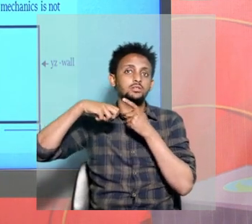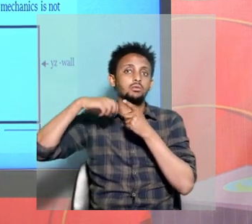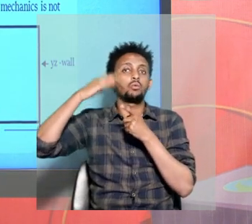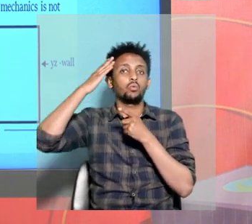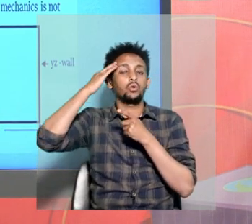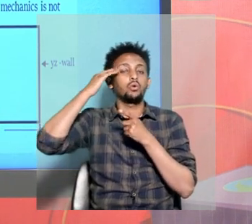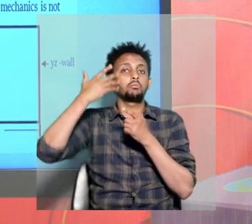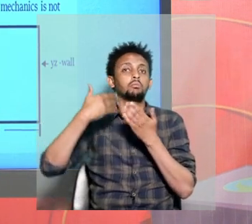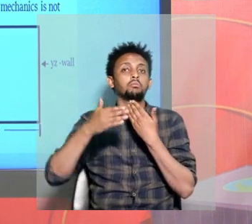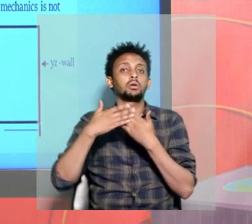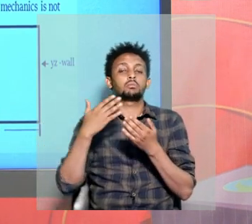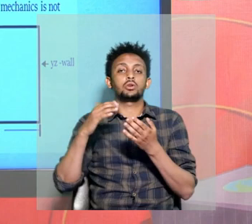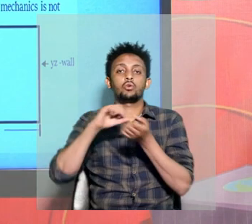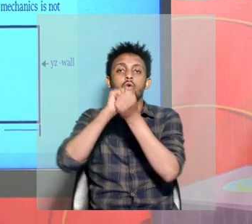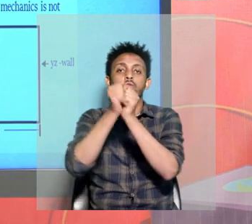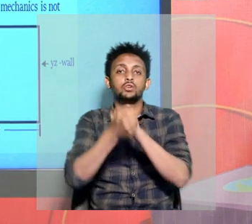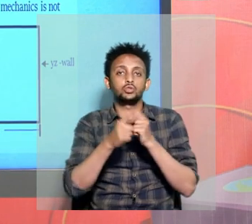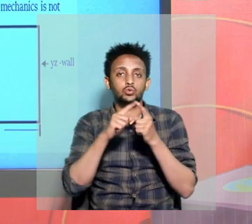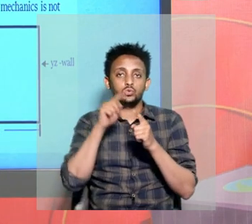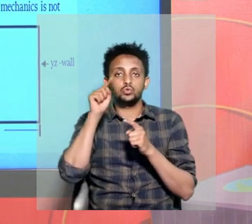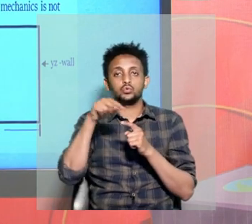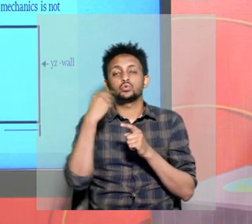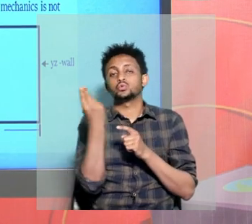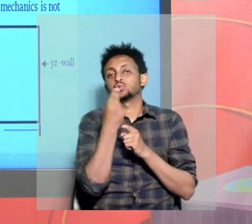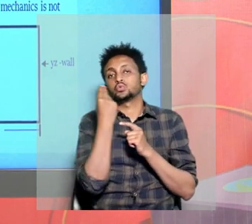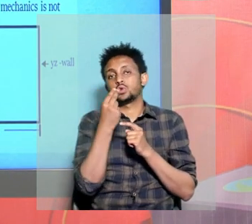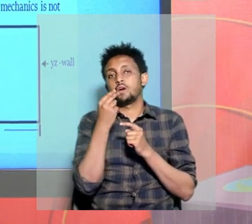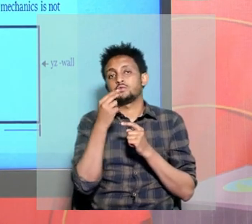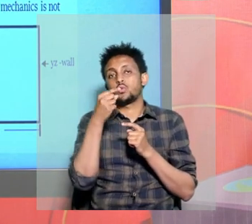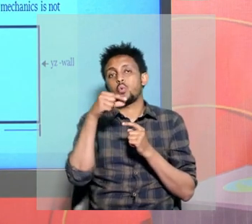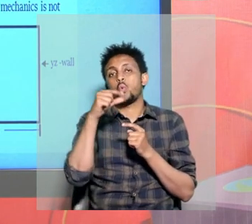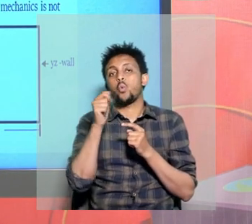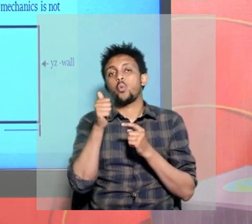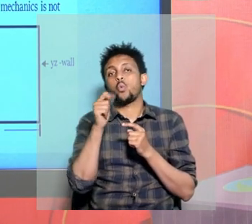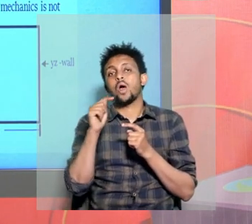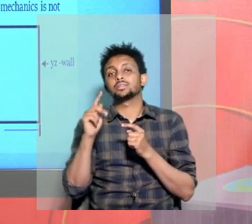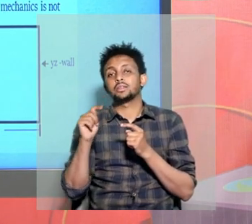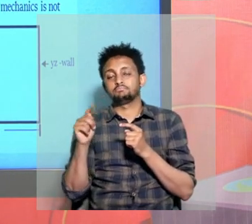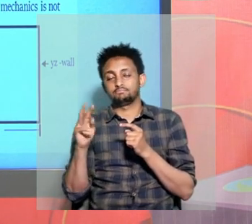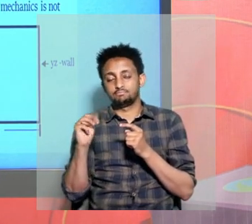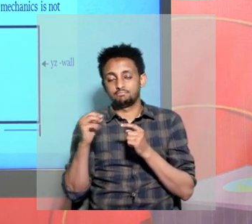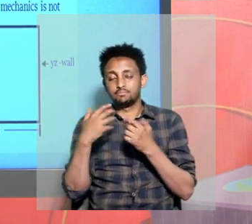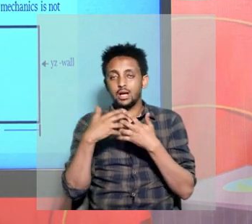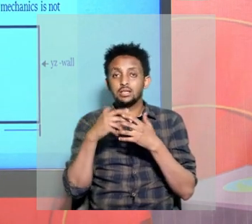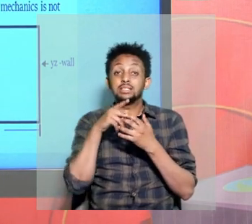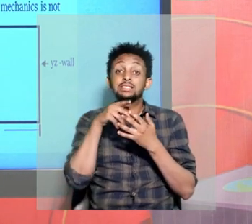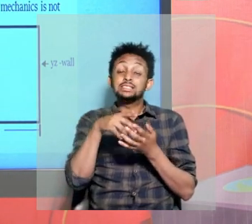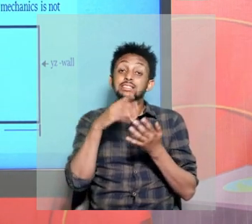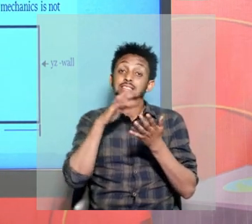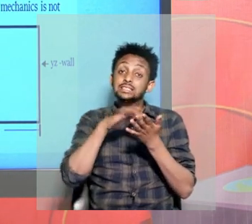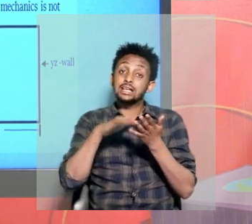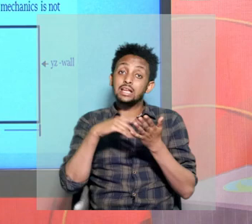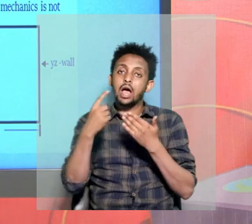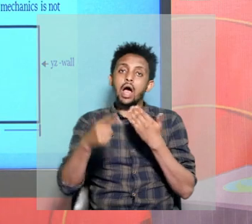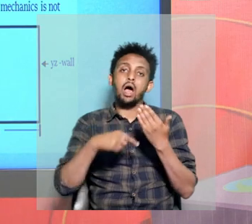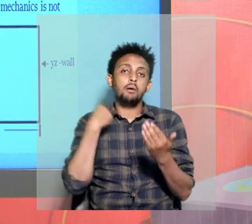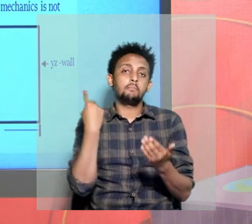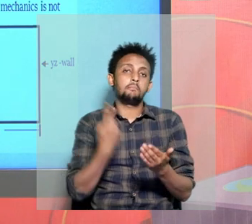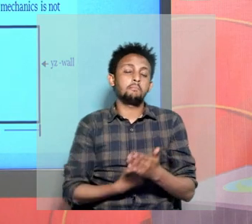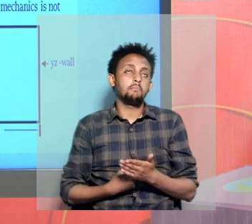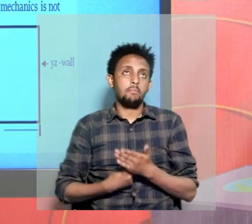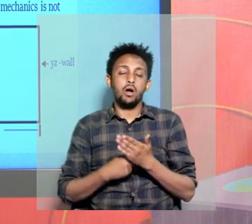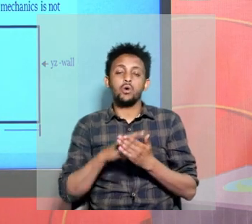know is might be converted, or we should have to use quantum mechanics. We should have to use that. But in this case, to study about